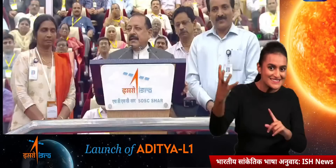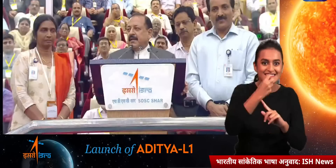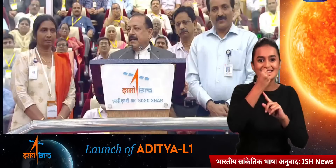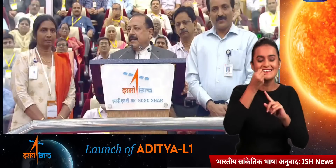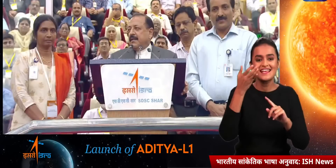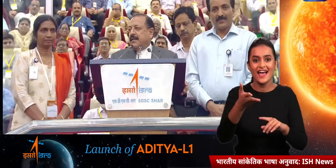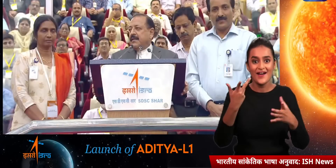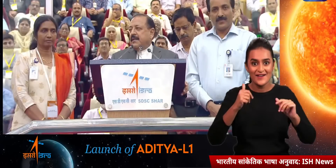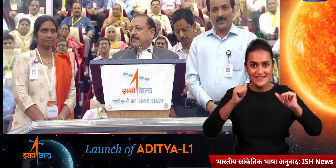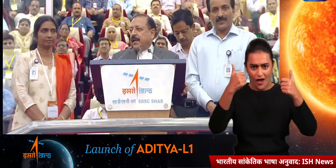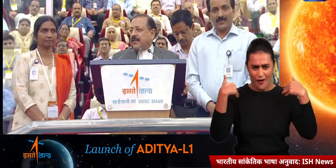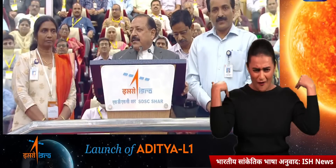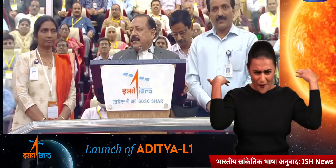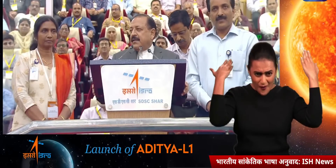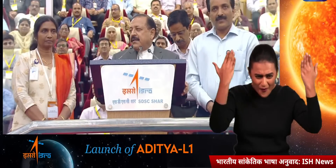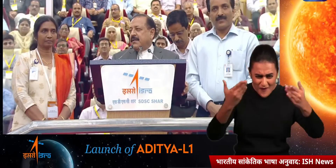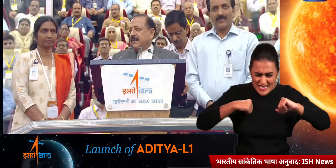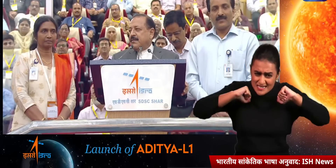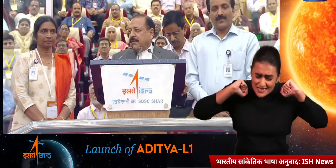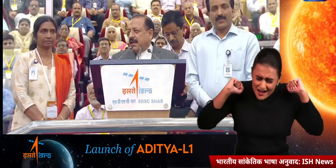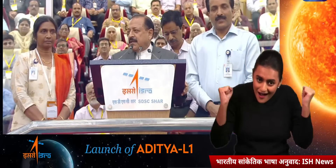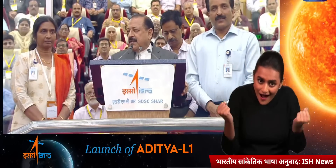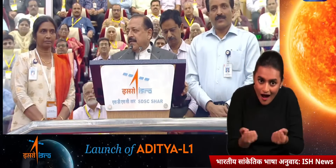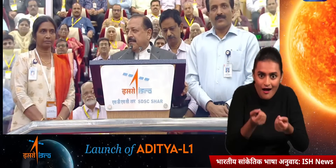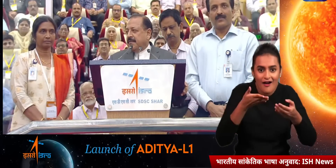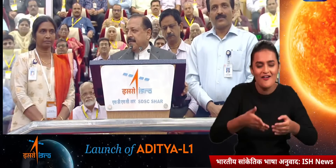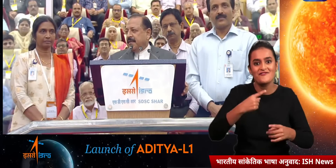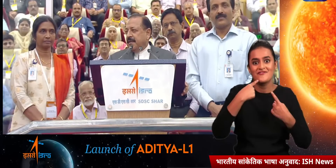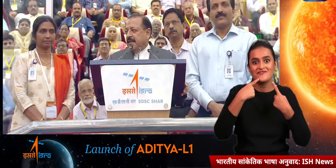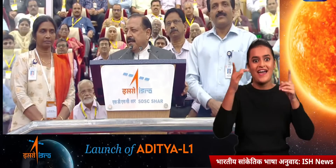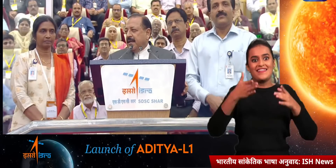redeeming the pledge to the nation.